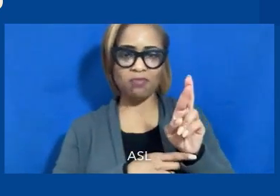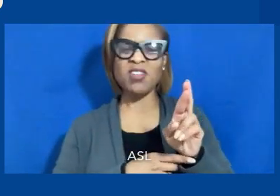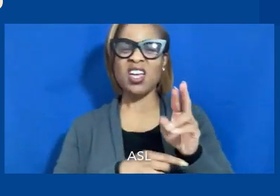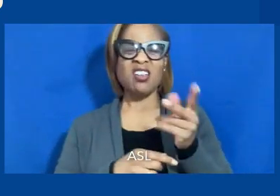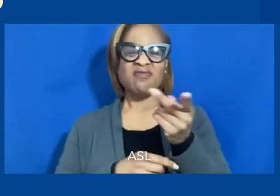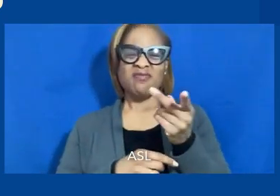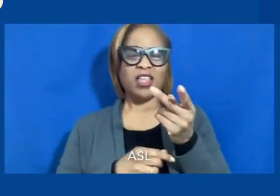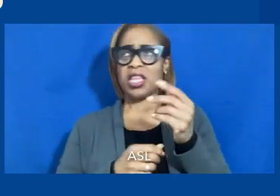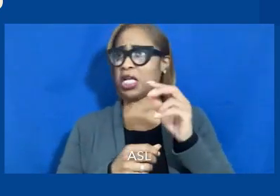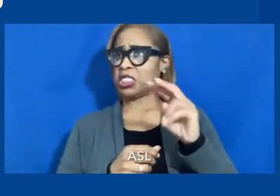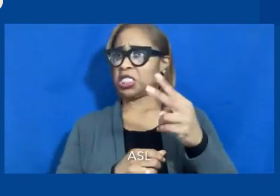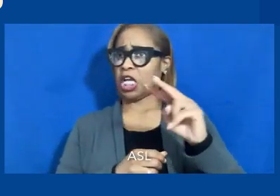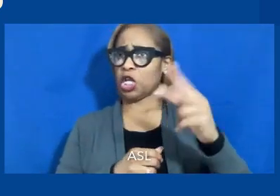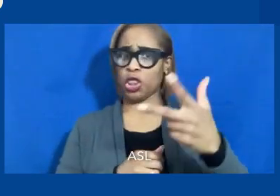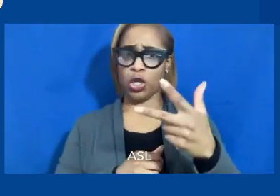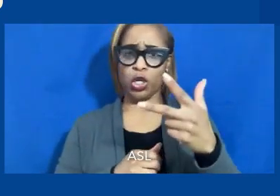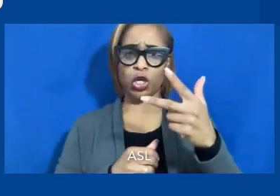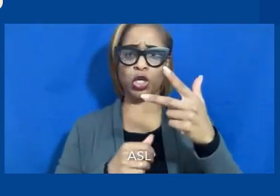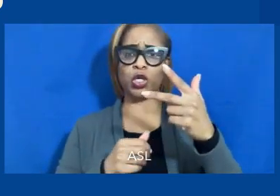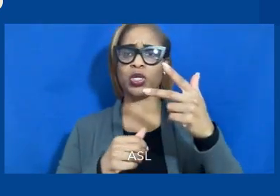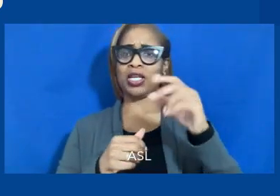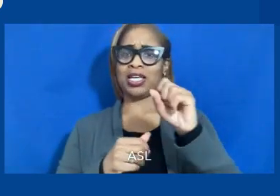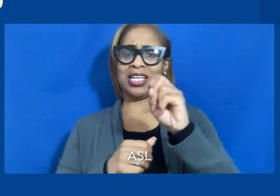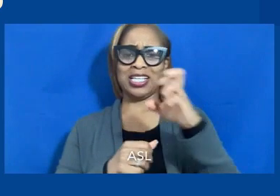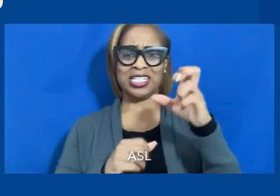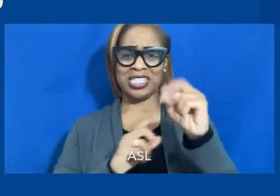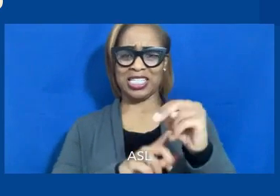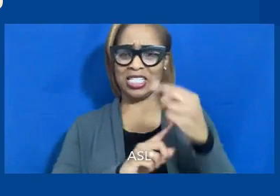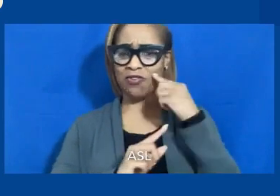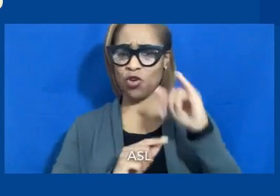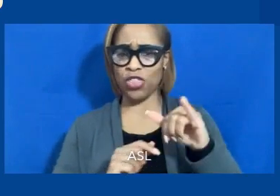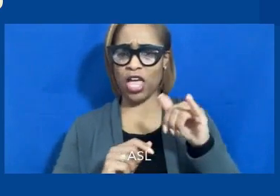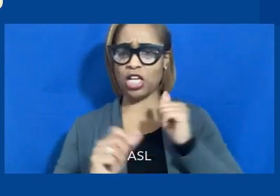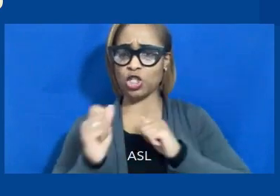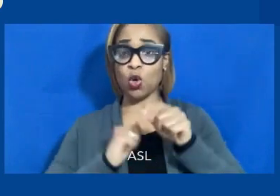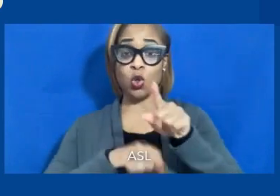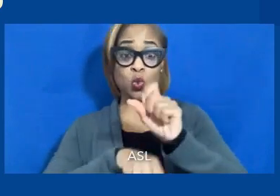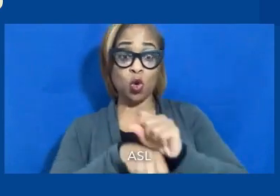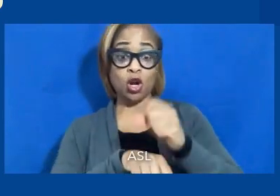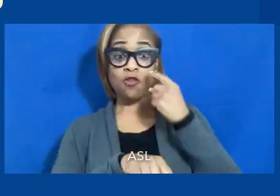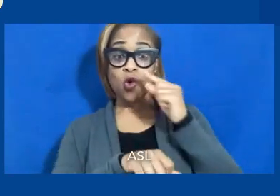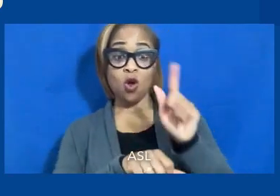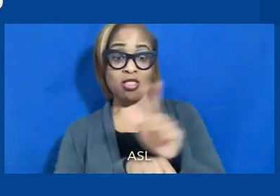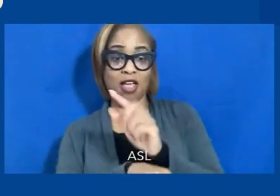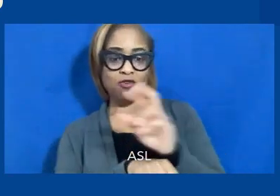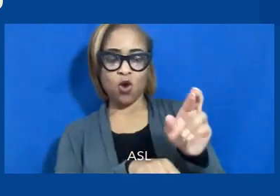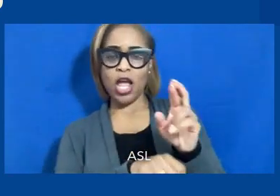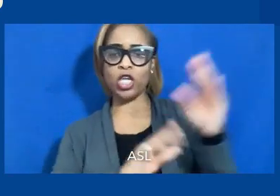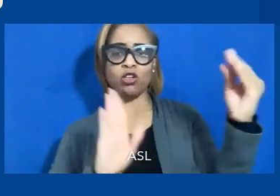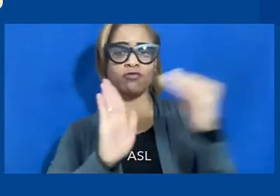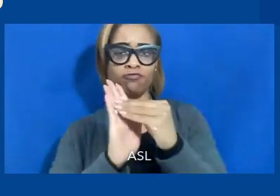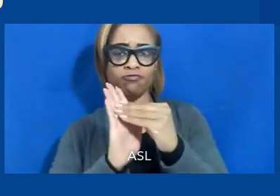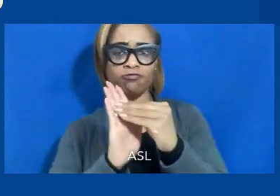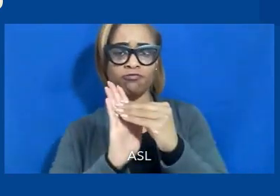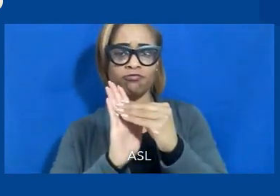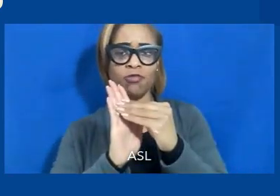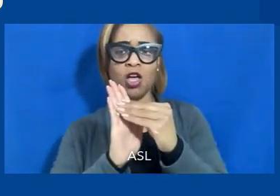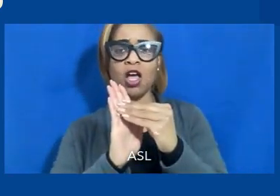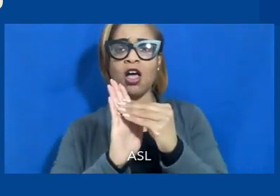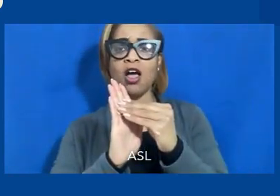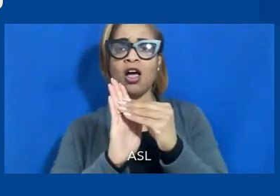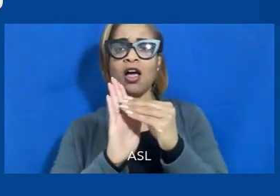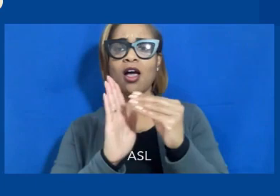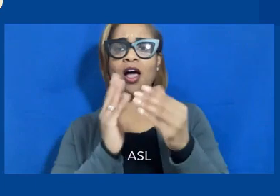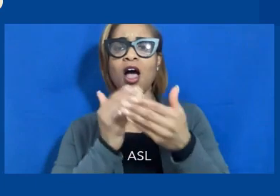second or third season of doing this show. And when you work for Left Right, you are slotted in as almost like a stringer.